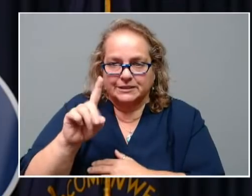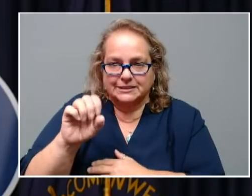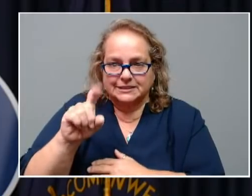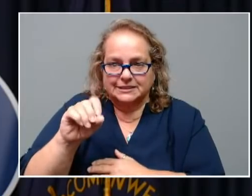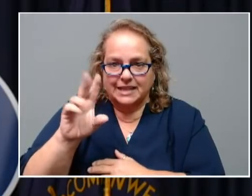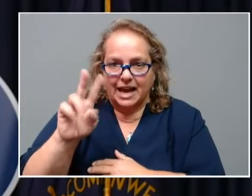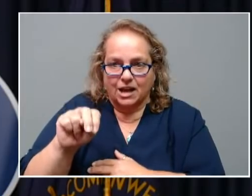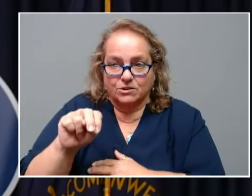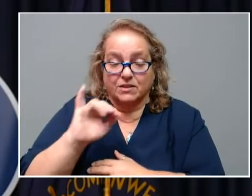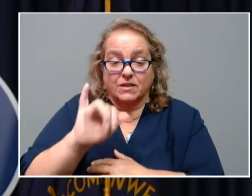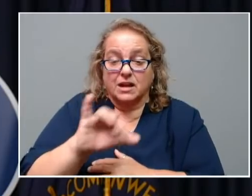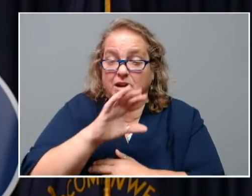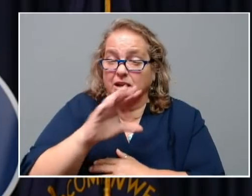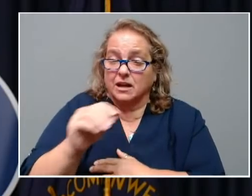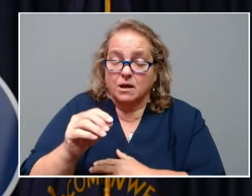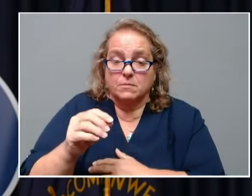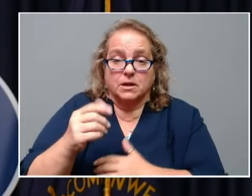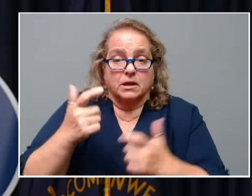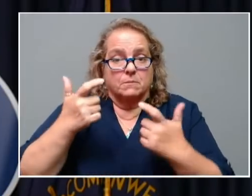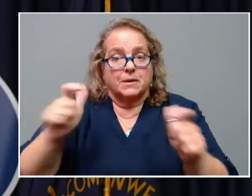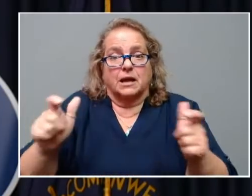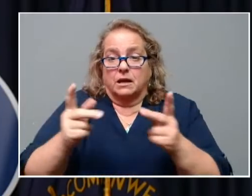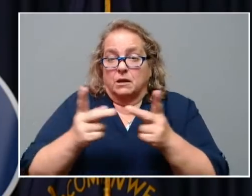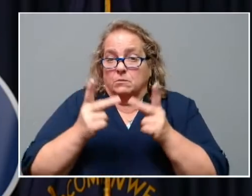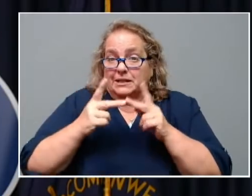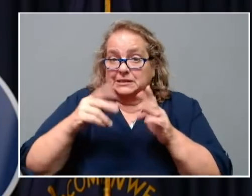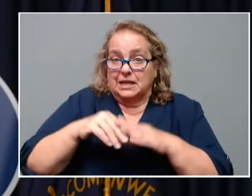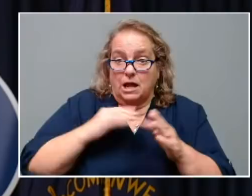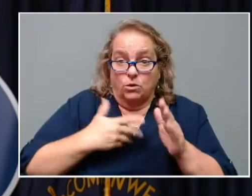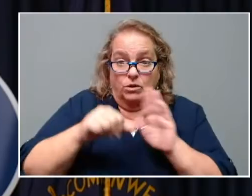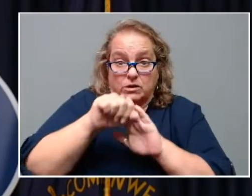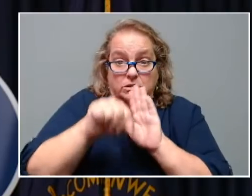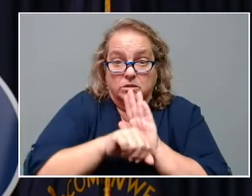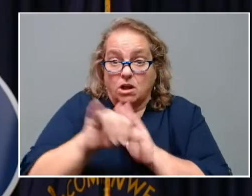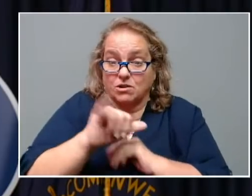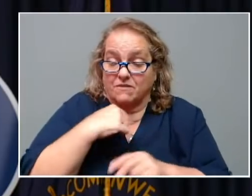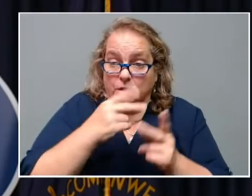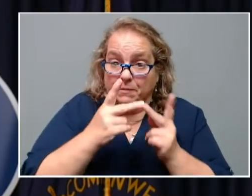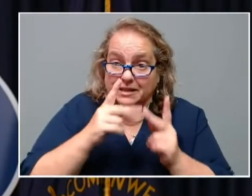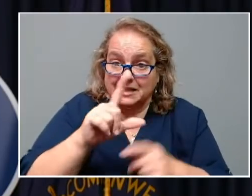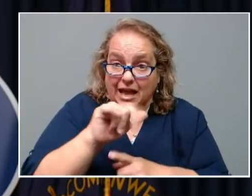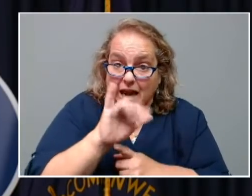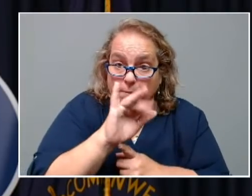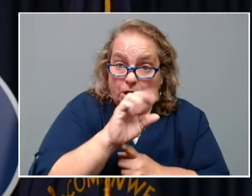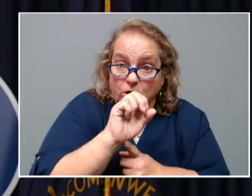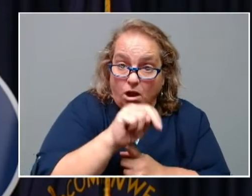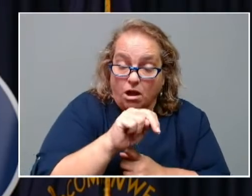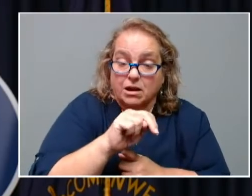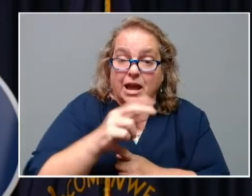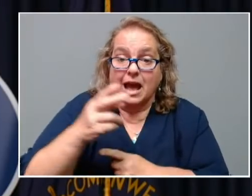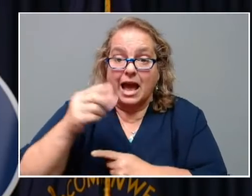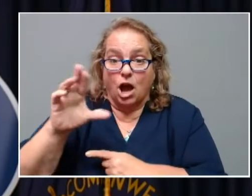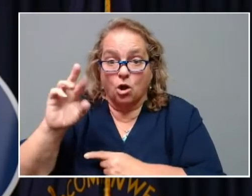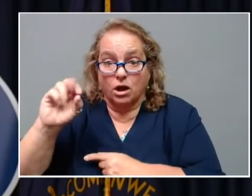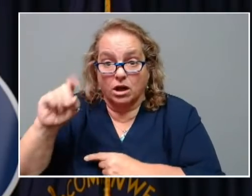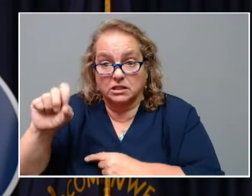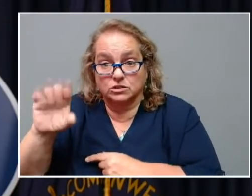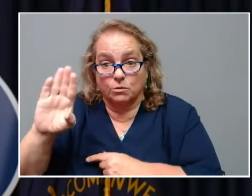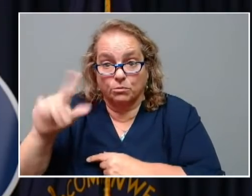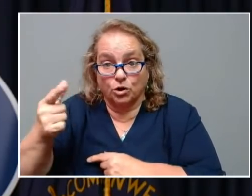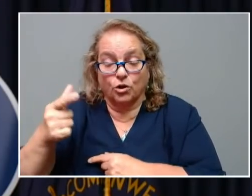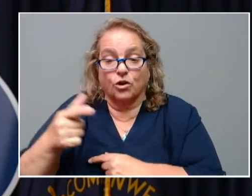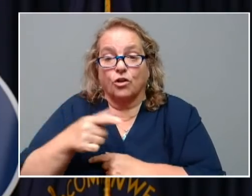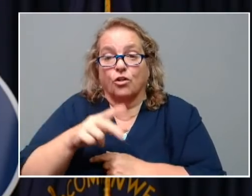with a significant presence in our state. It also has facilities in Lebanon and Harrodsburg, and the latter celebrating a 30th anniversary of its own back